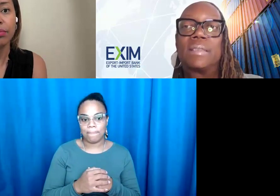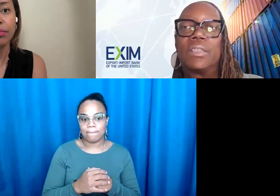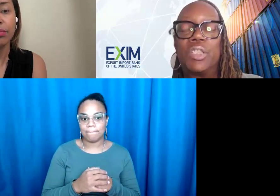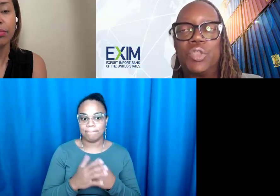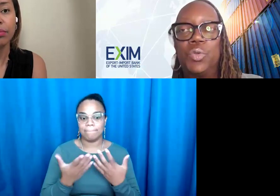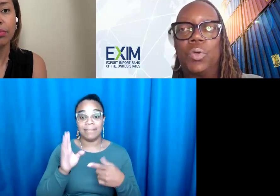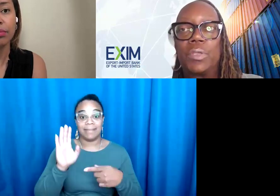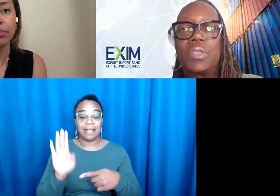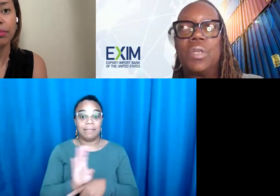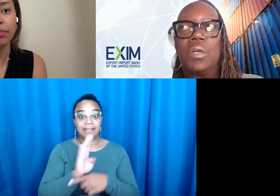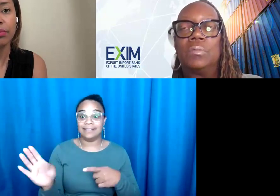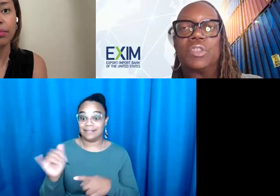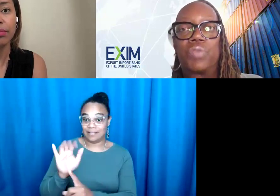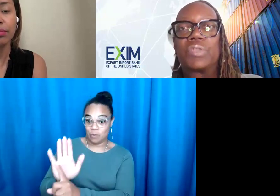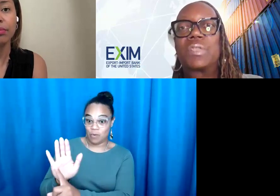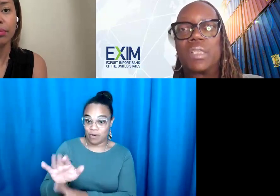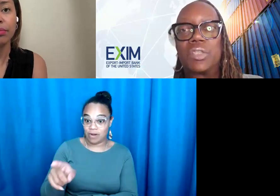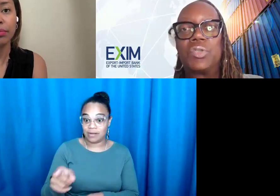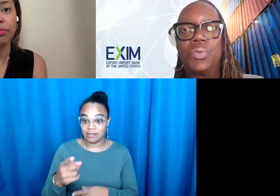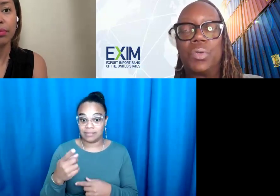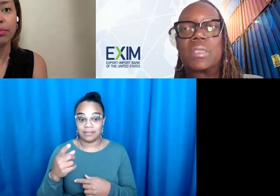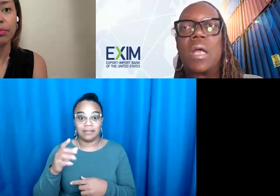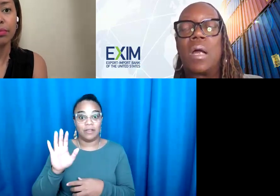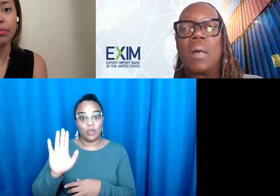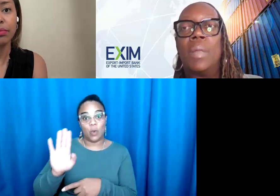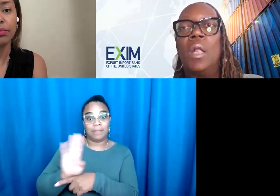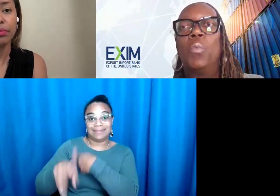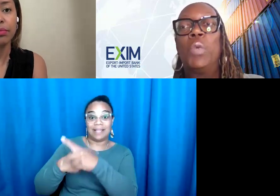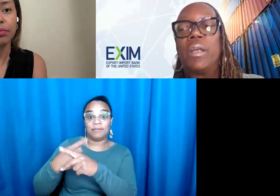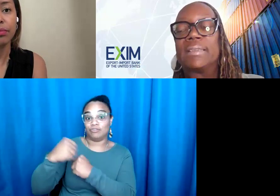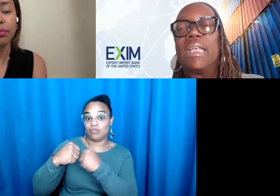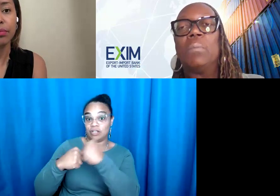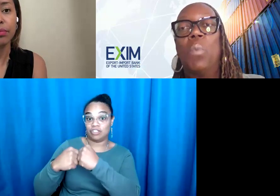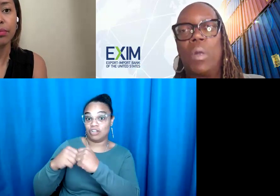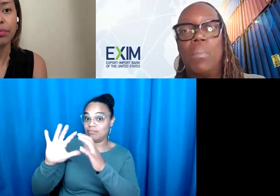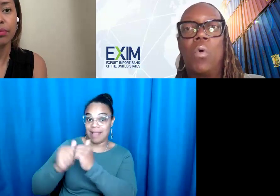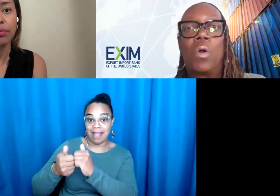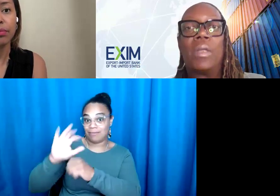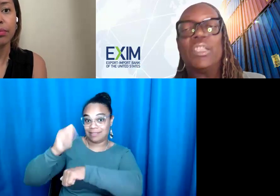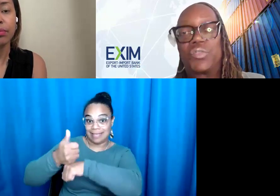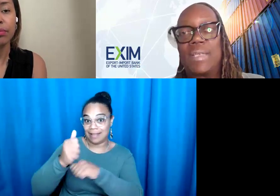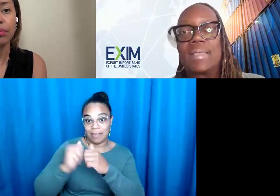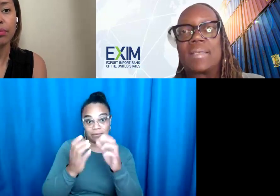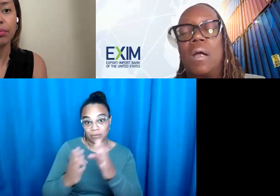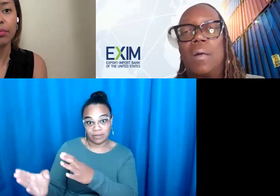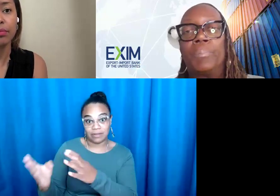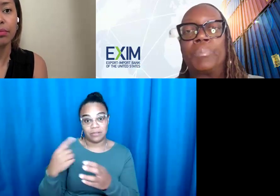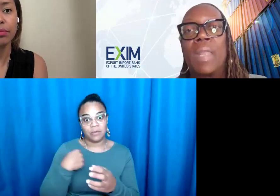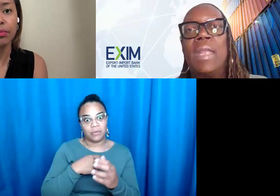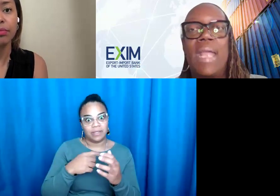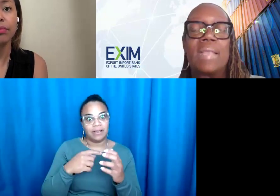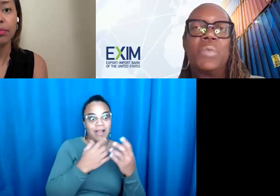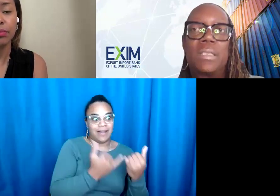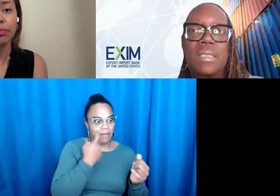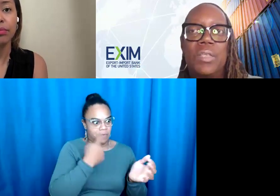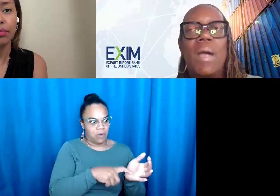businesses such as yours, the structure such as yours, we are seeing more and more interest.